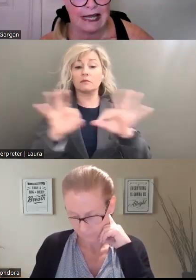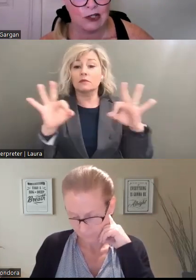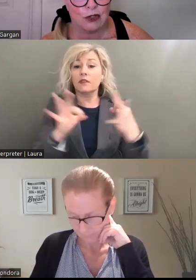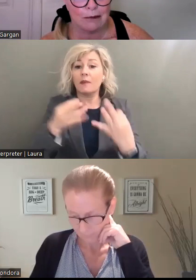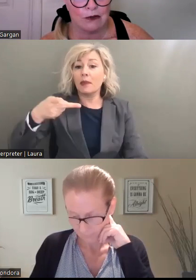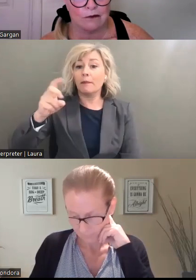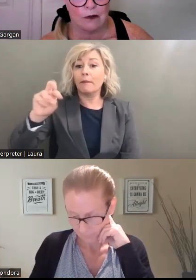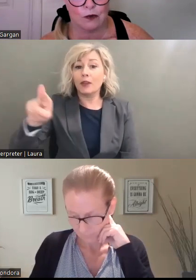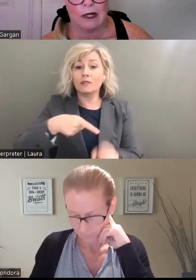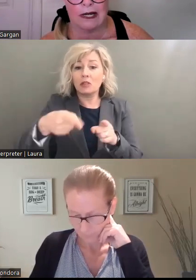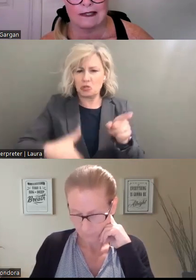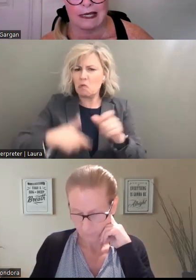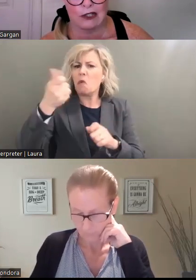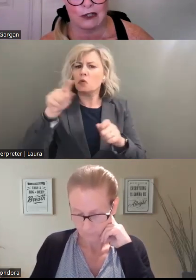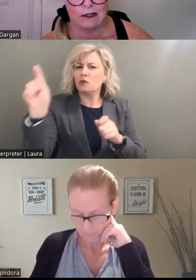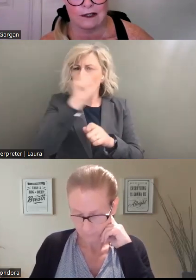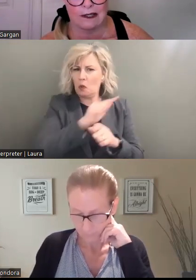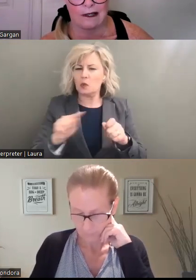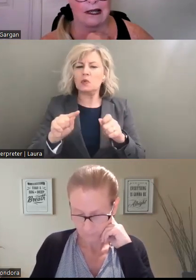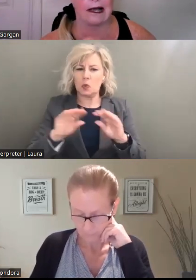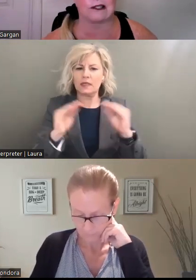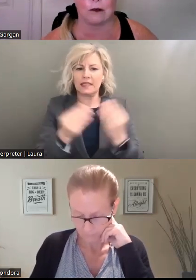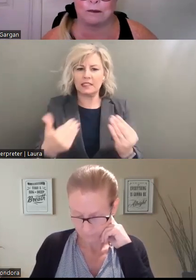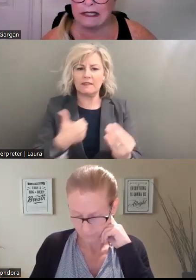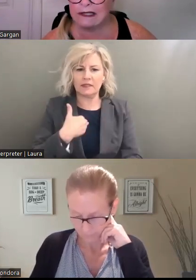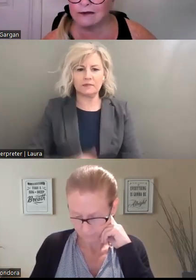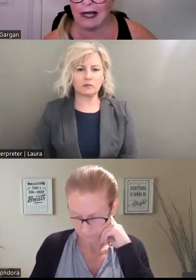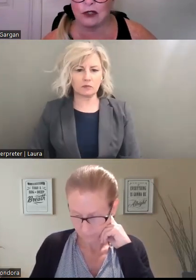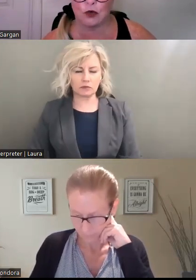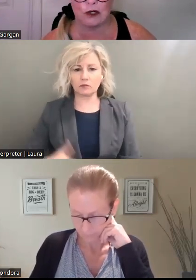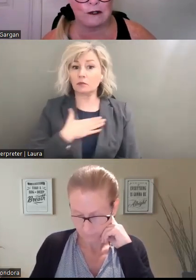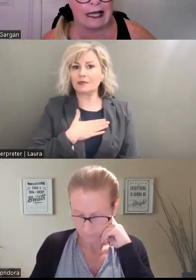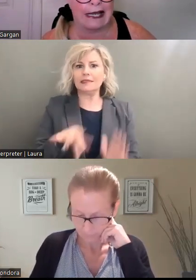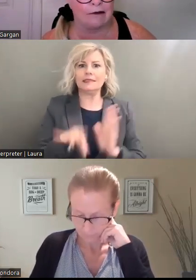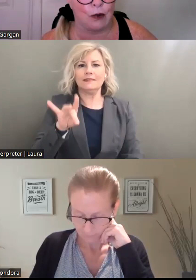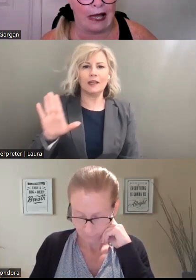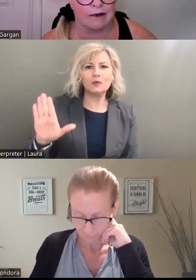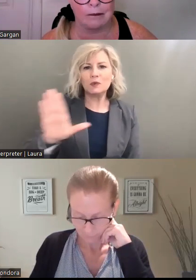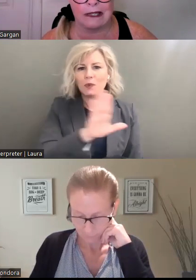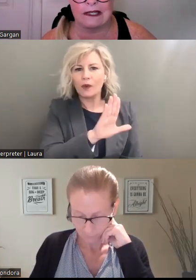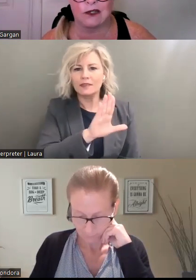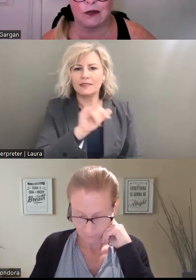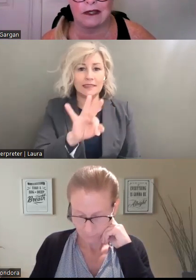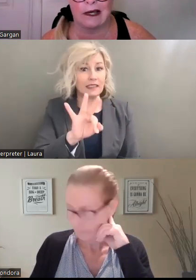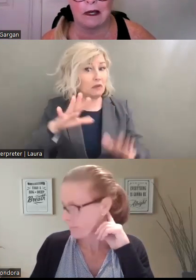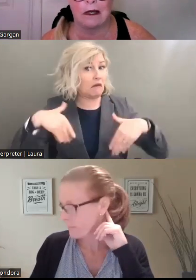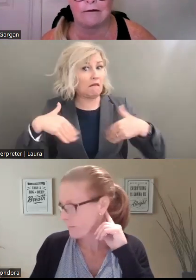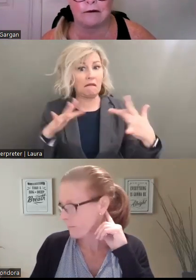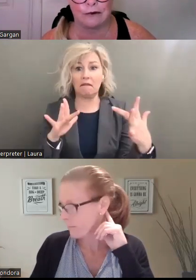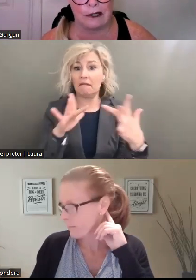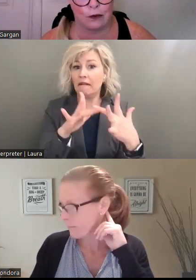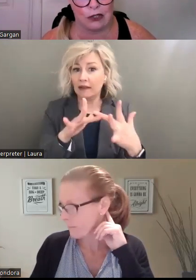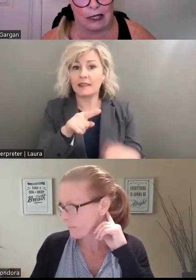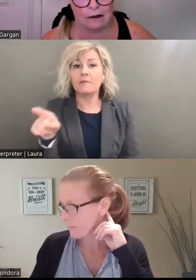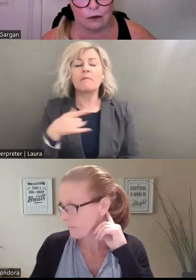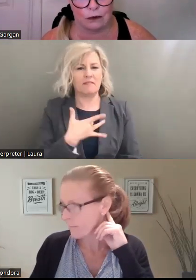specialists attached to most of those organizations. So please find yours, and if you haven't been in touch with them, feel